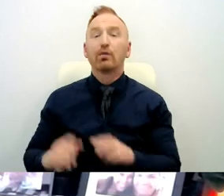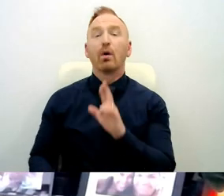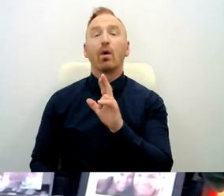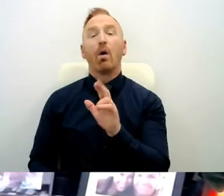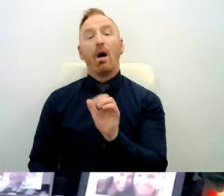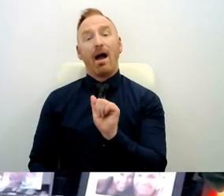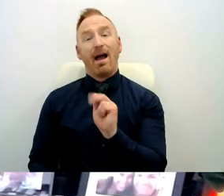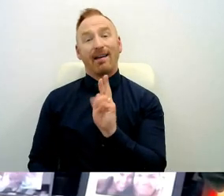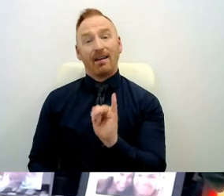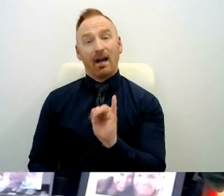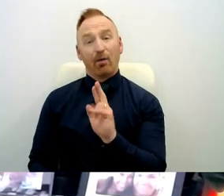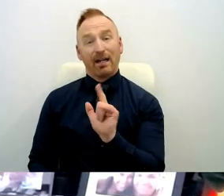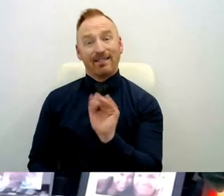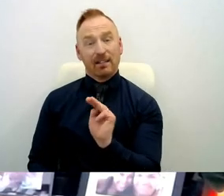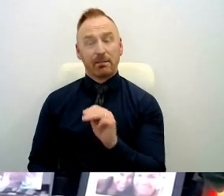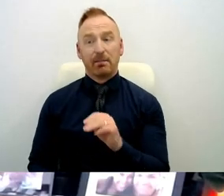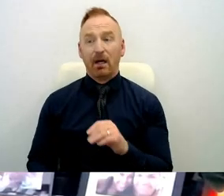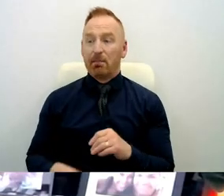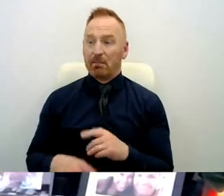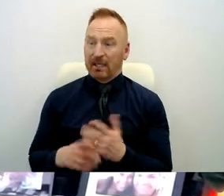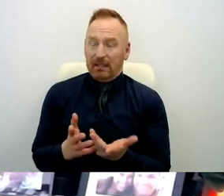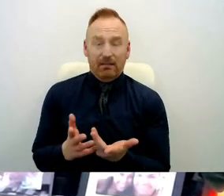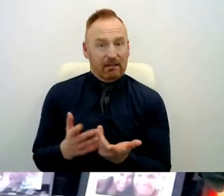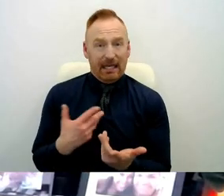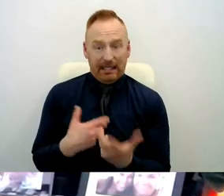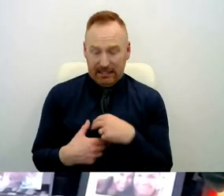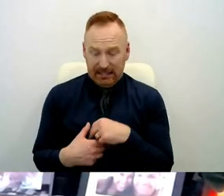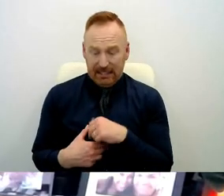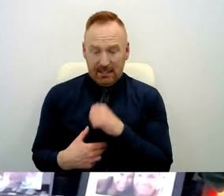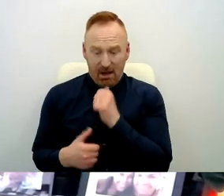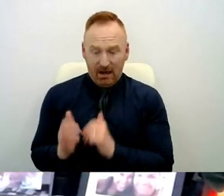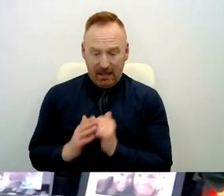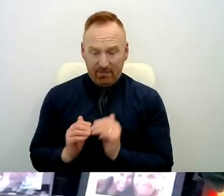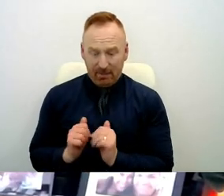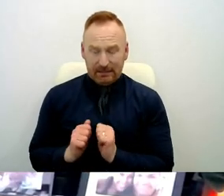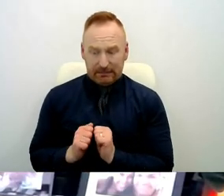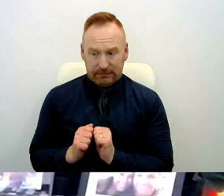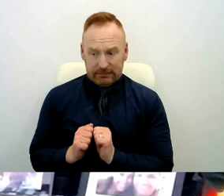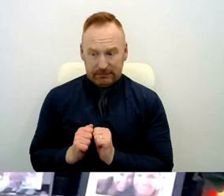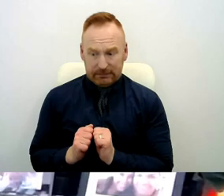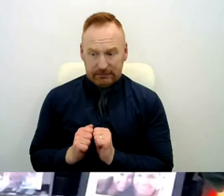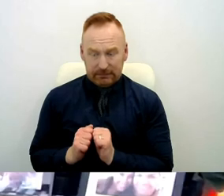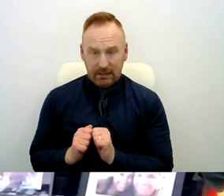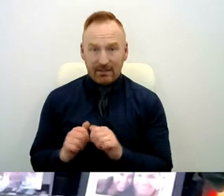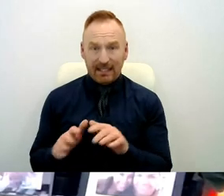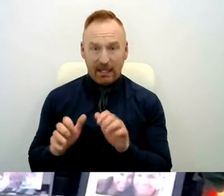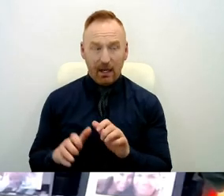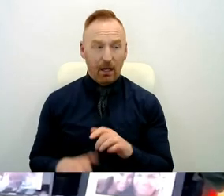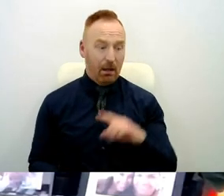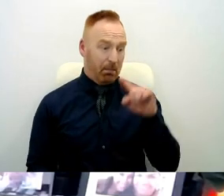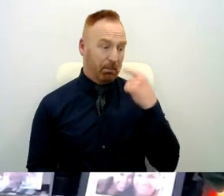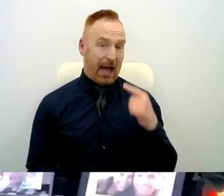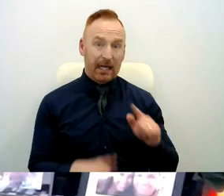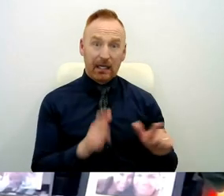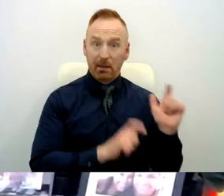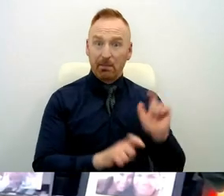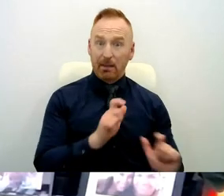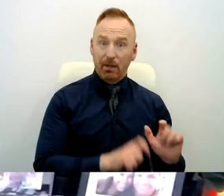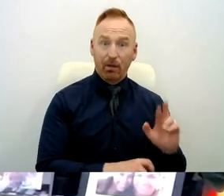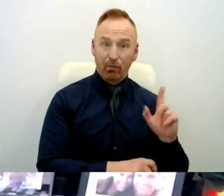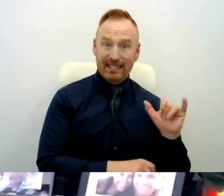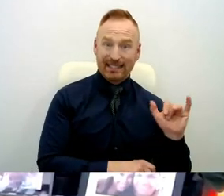being uncomfortable and allowing that tension to exist, because really Black people can't undo